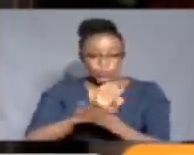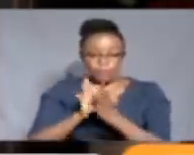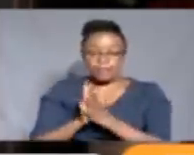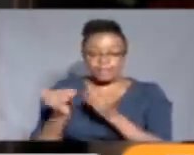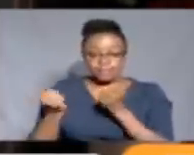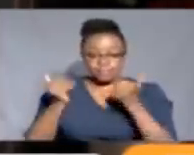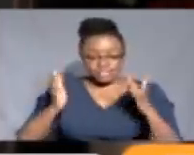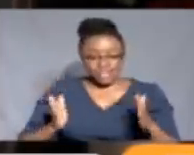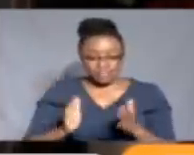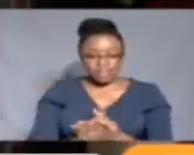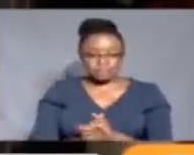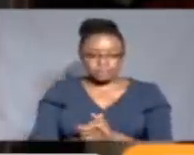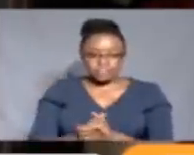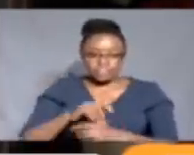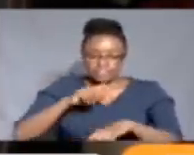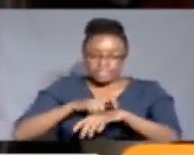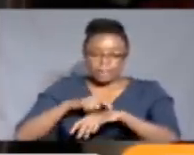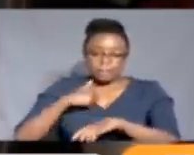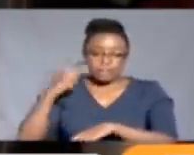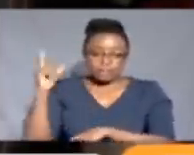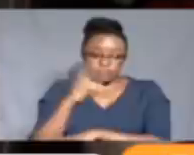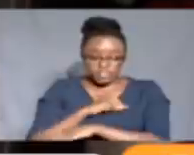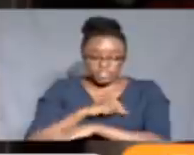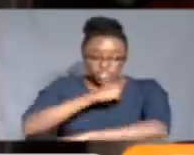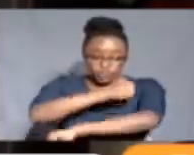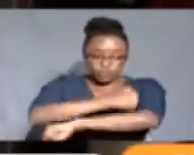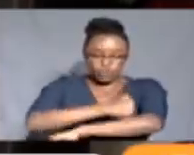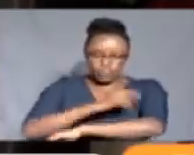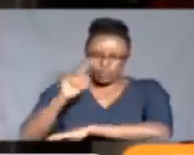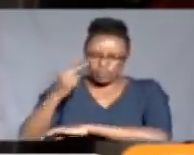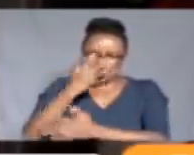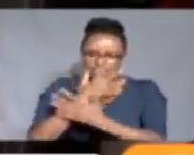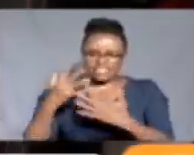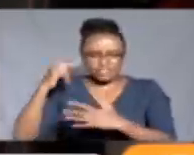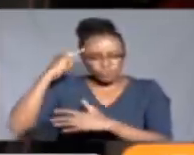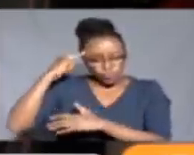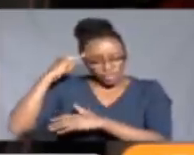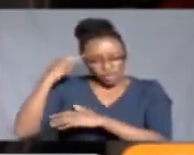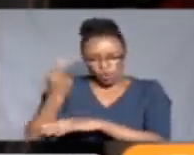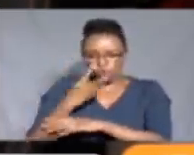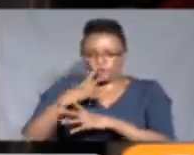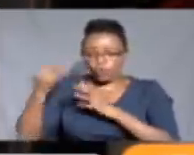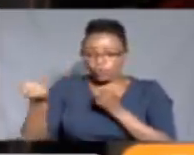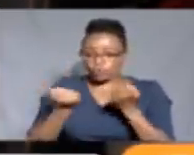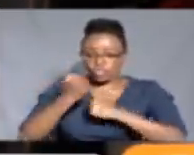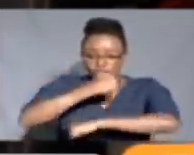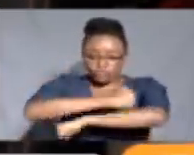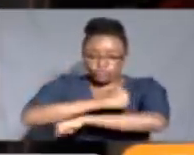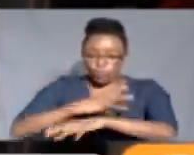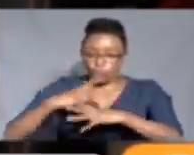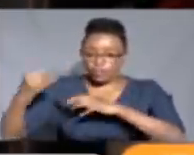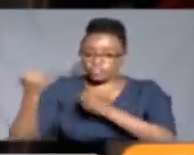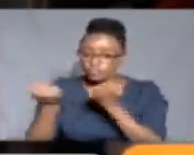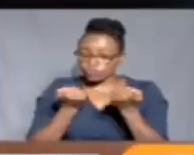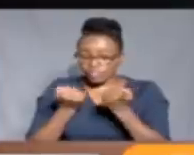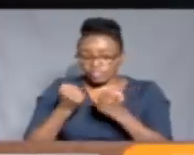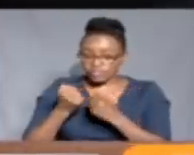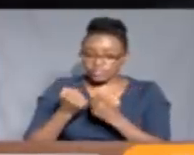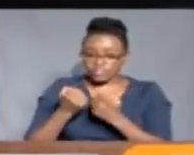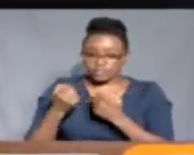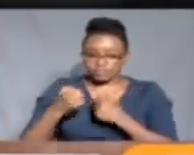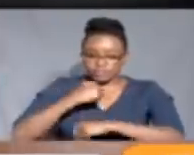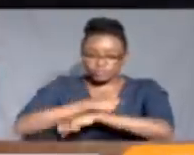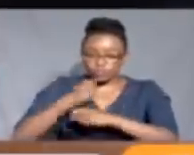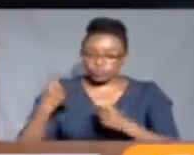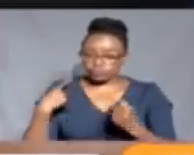trailer. Sasa wakati nilimaliza shule, hata ilikuwa kitu yangu ya kwanza kufikiria ni kuenda driving school. Nikaenda driving school Kericho AA. As